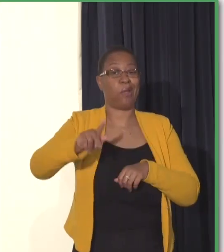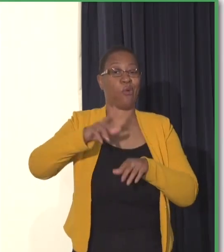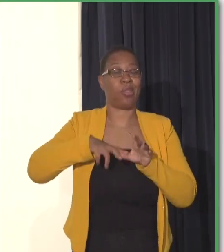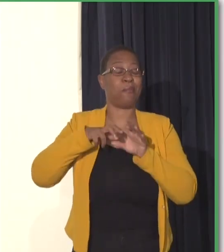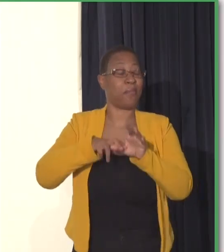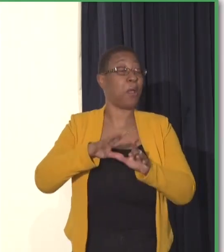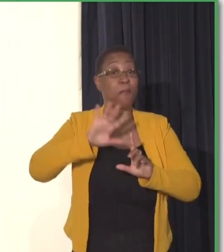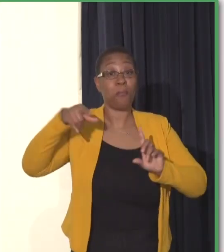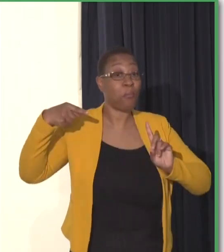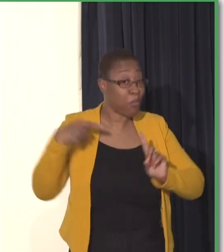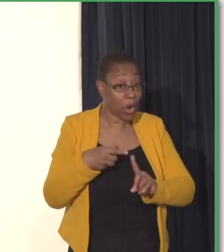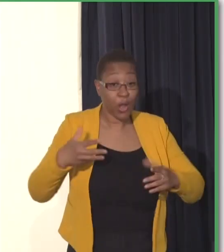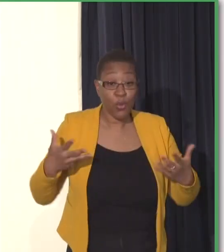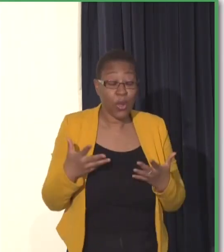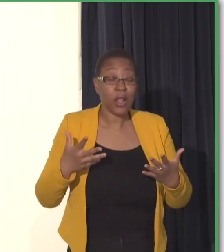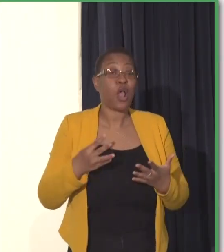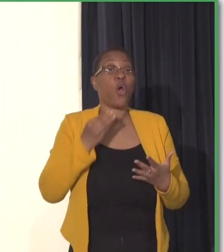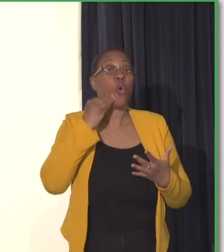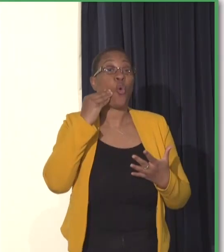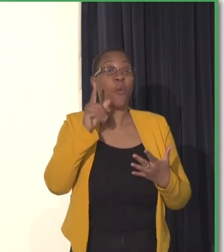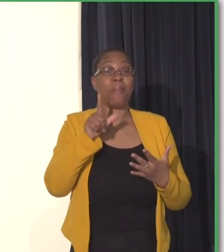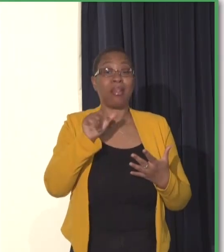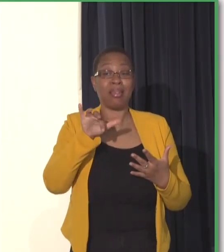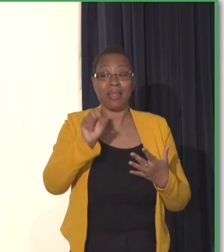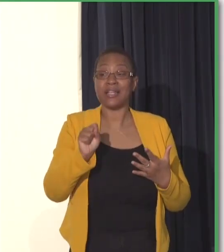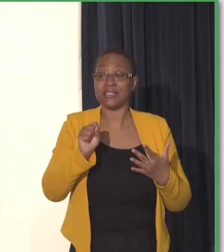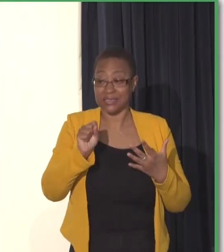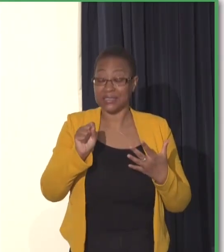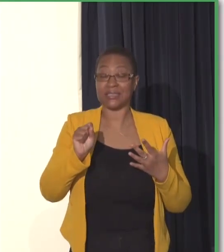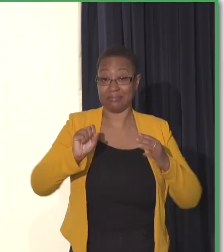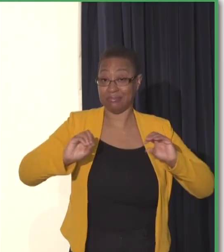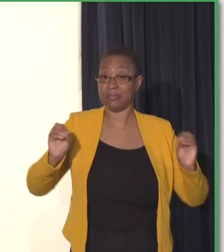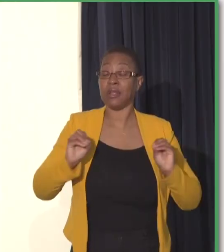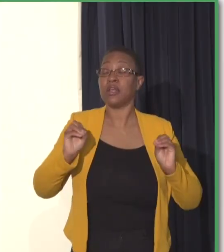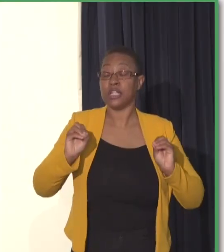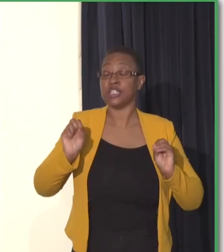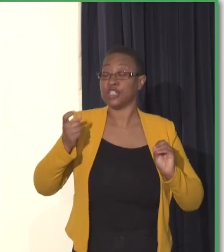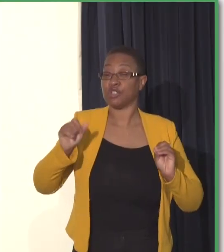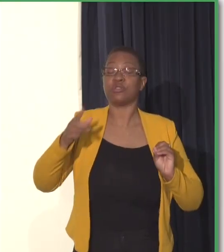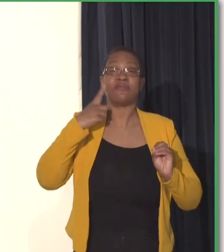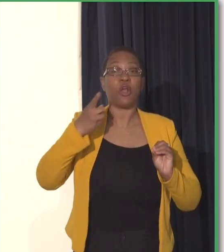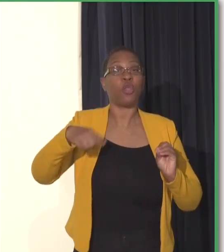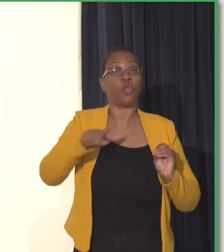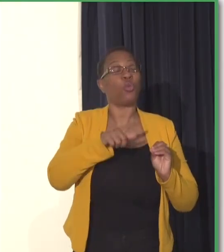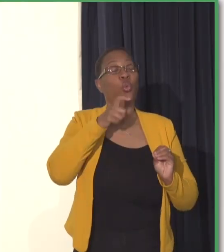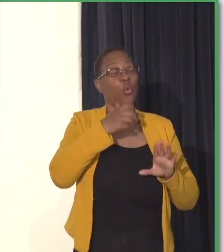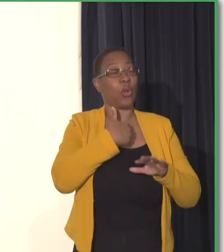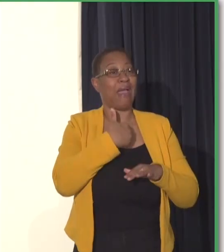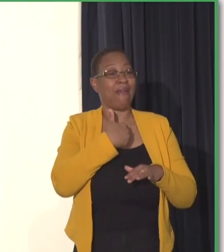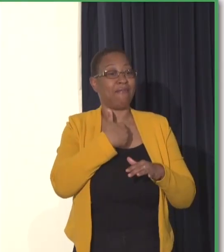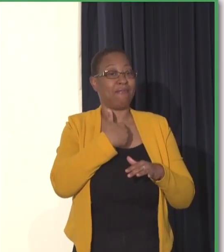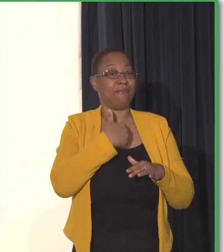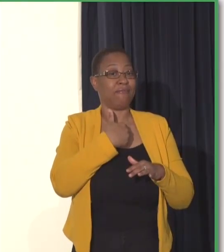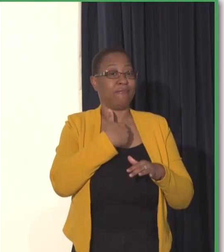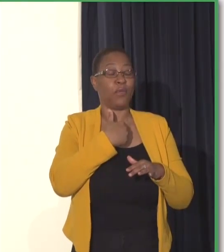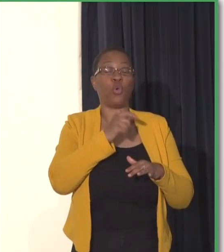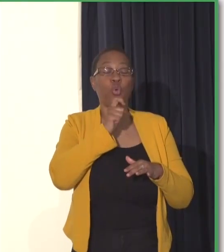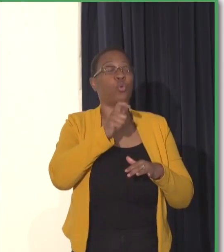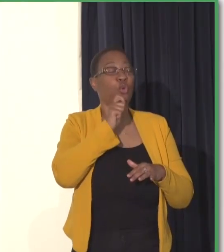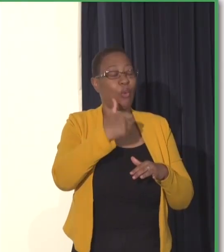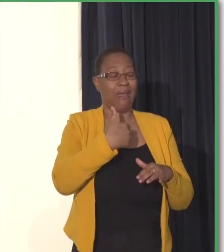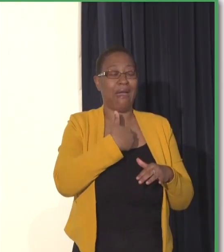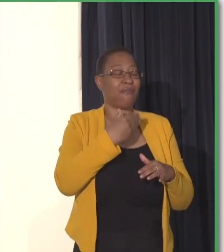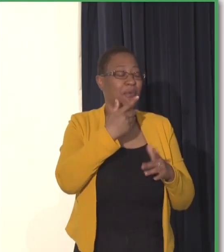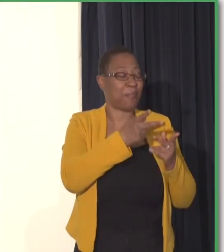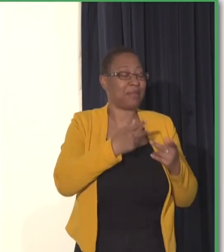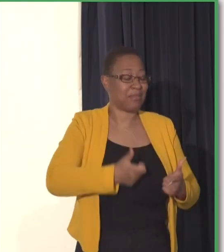point is, the homeless shelters are for homeless people, not for people that have the means to pay rent. It's